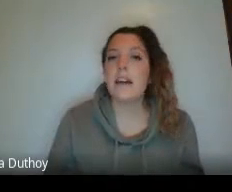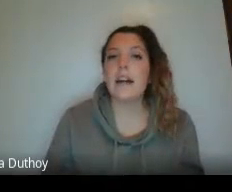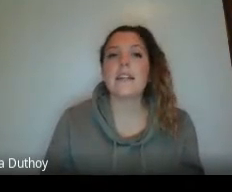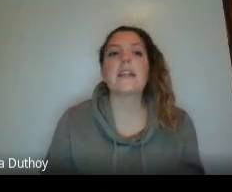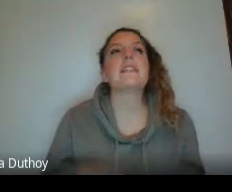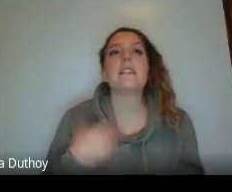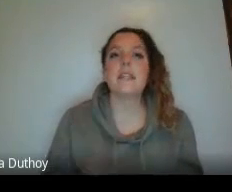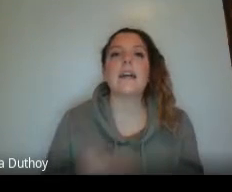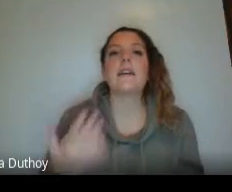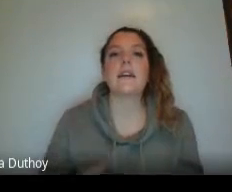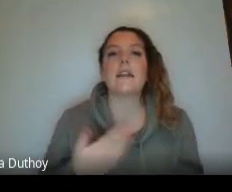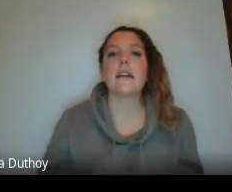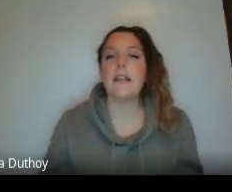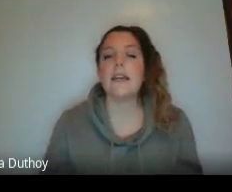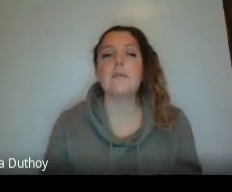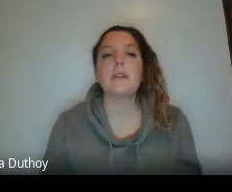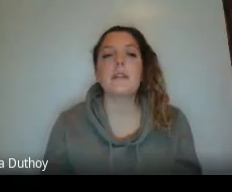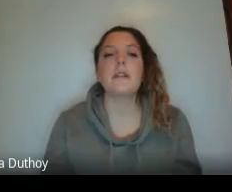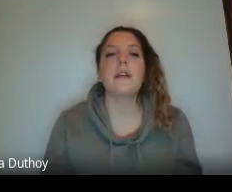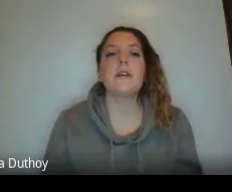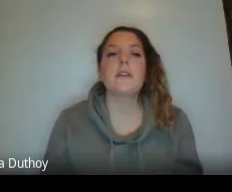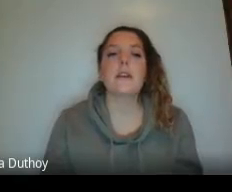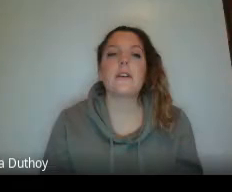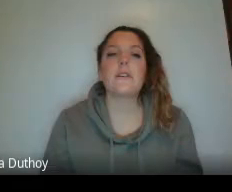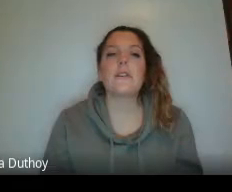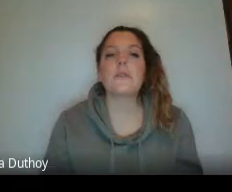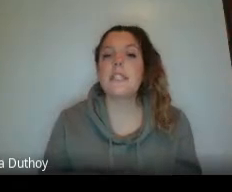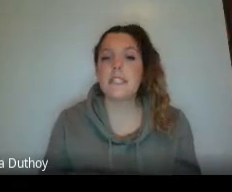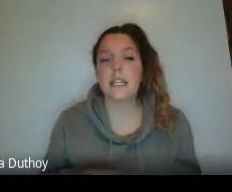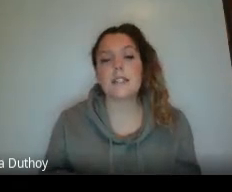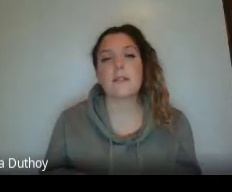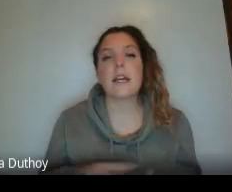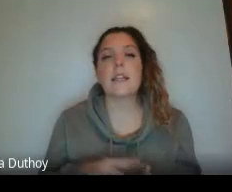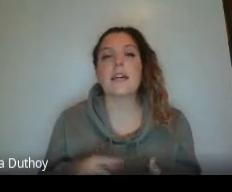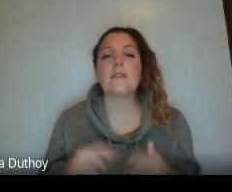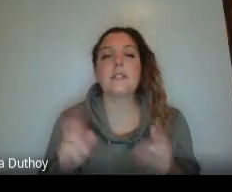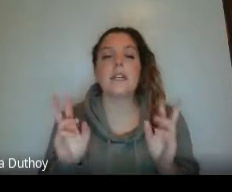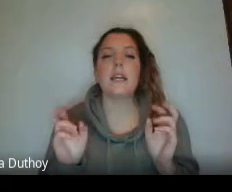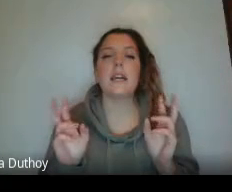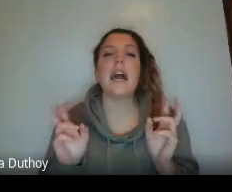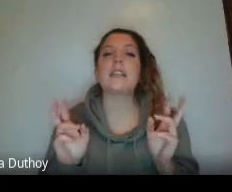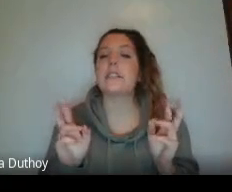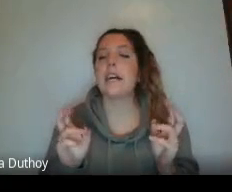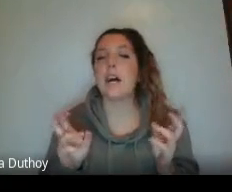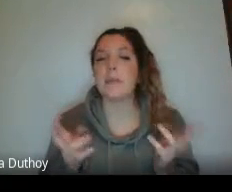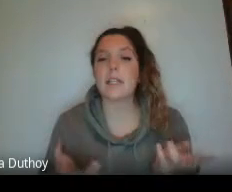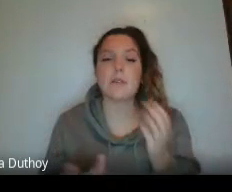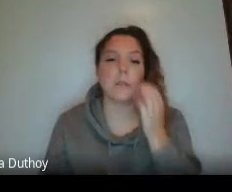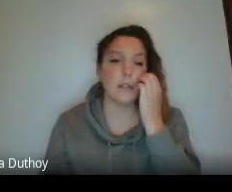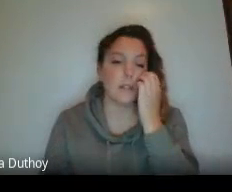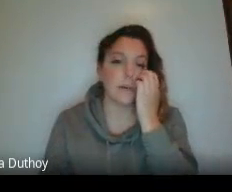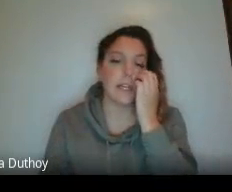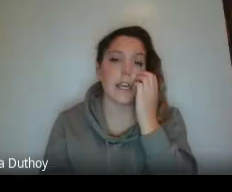pizza, instead of saying I like, we use listing. So that kind of counts, it acts as a comma